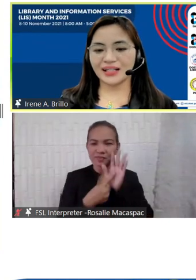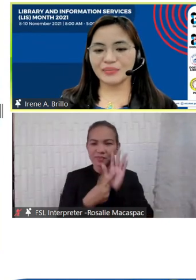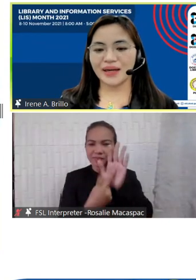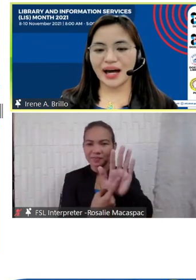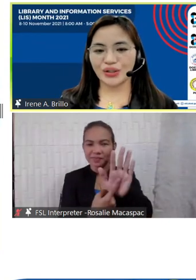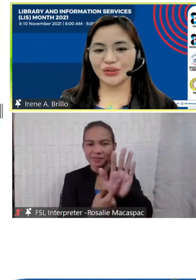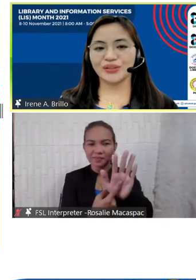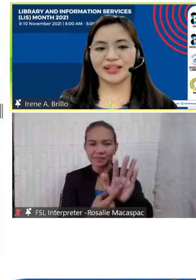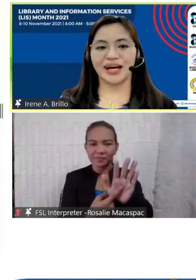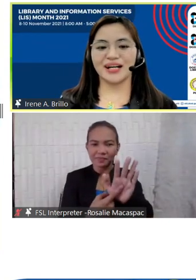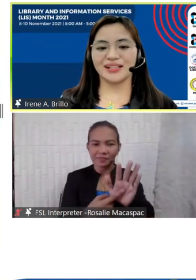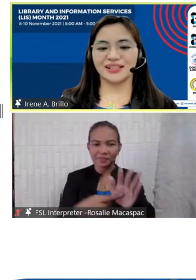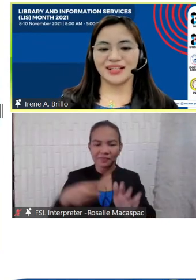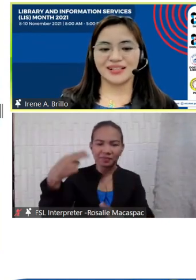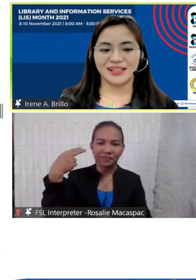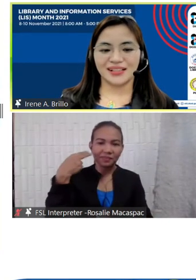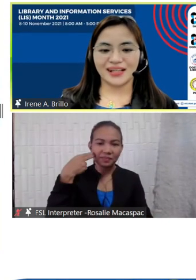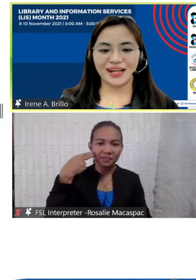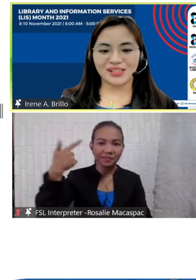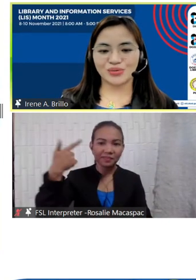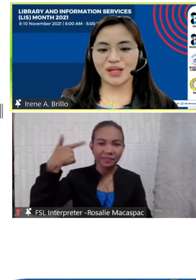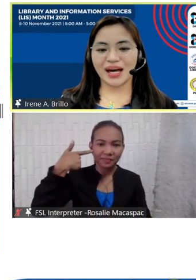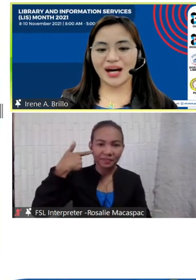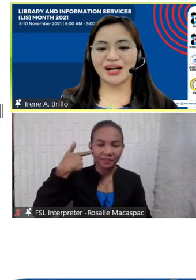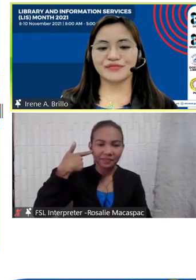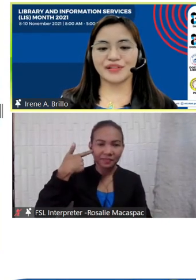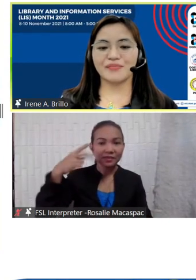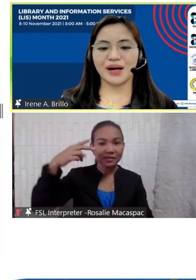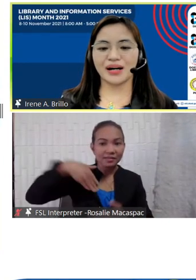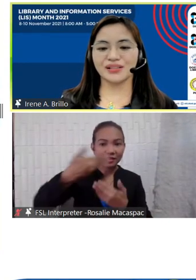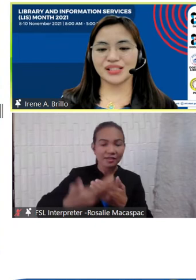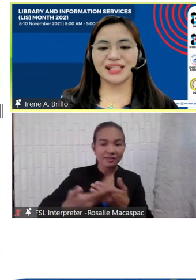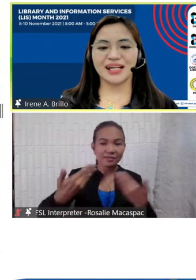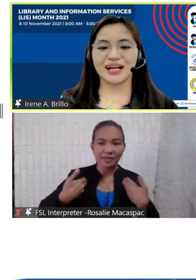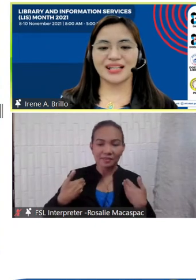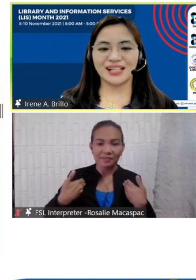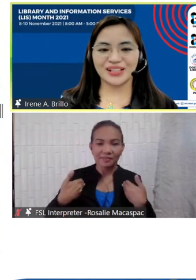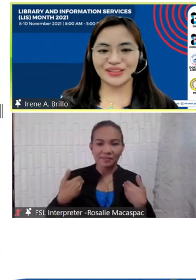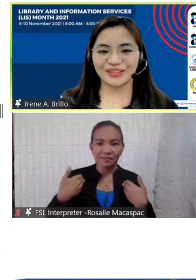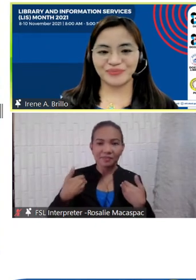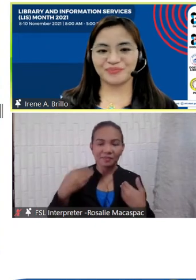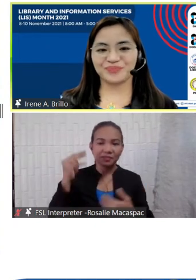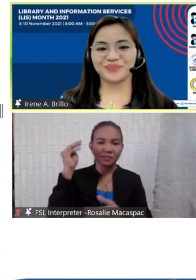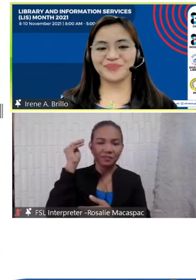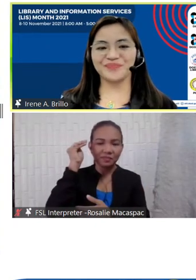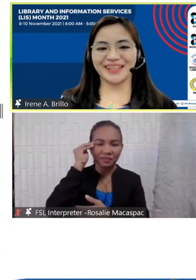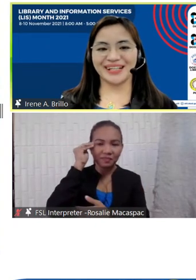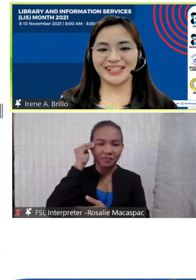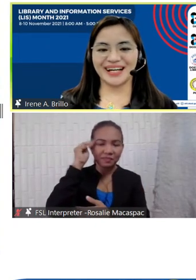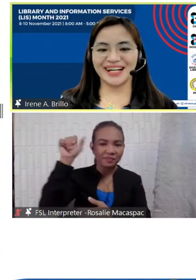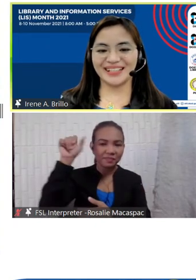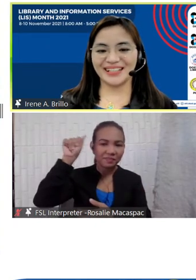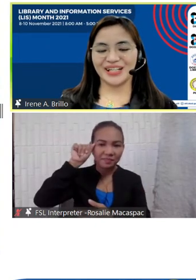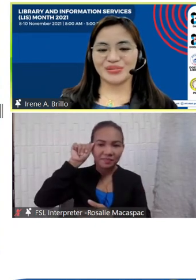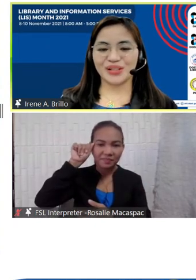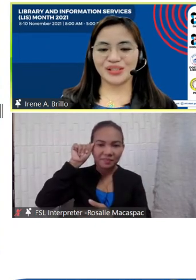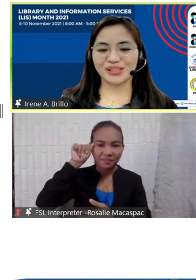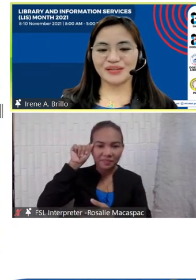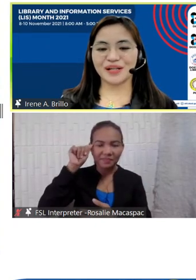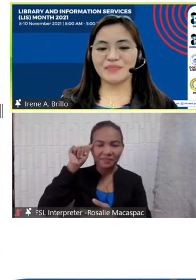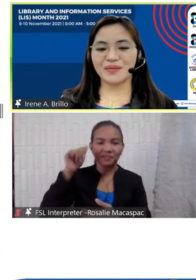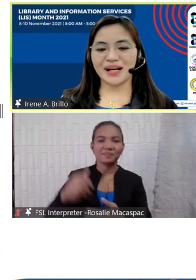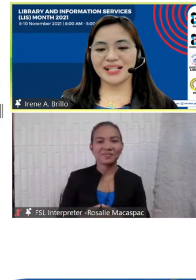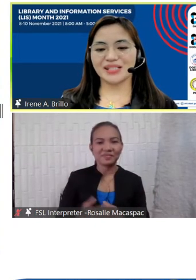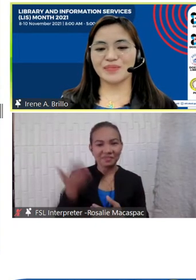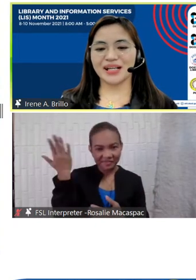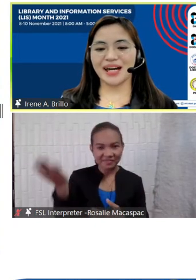A. Gabiano. Ayan. Next, we have from Marcos Lee Aquino. Ayan. We also